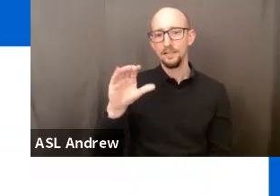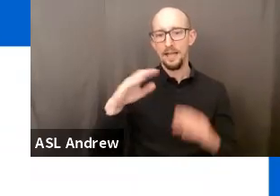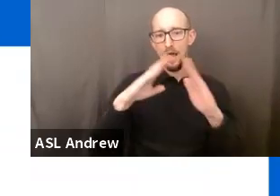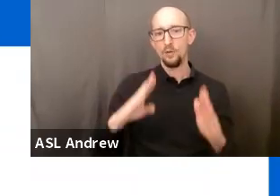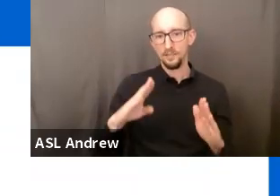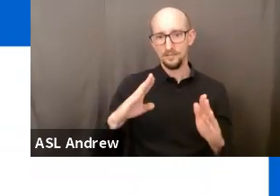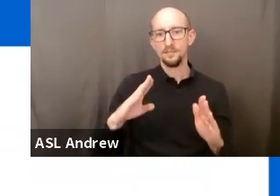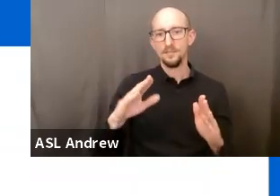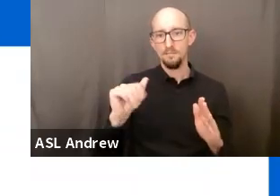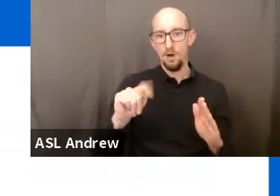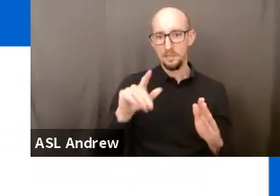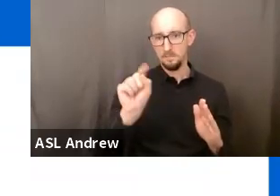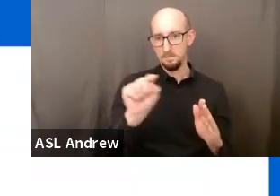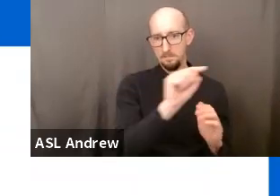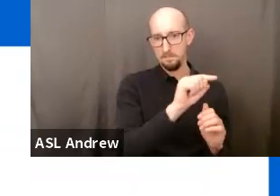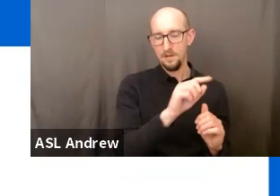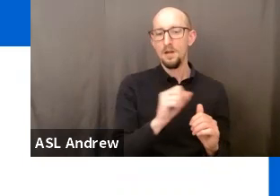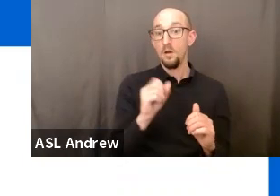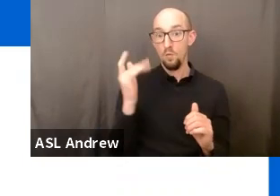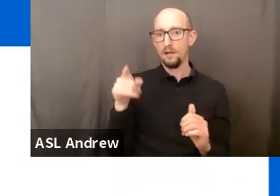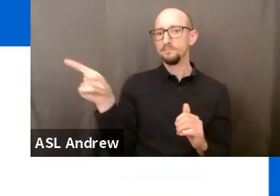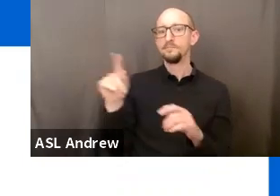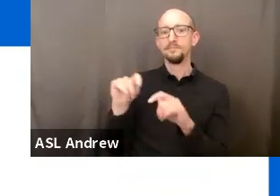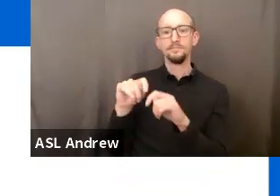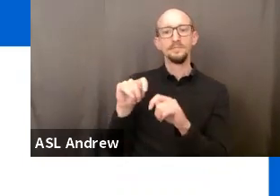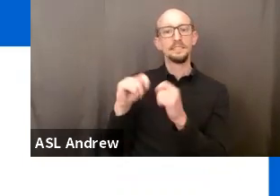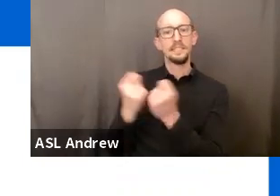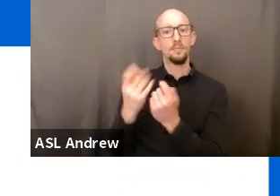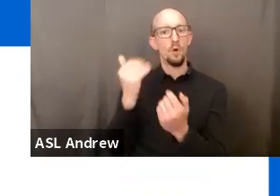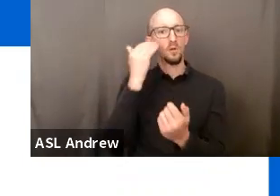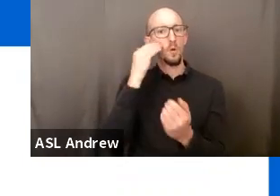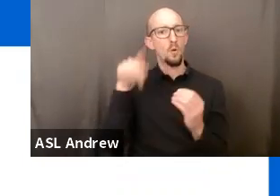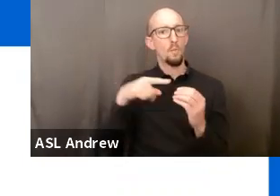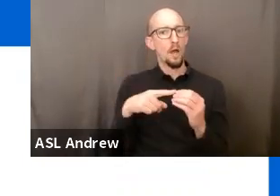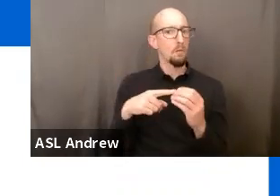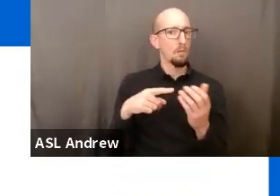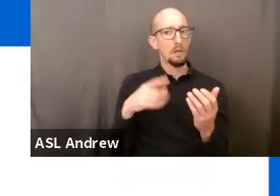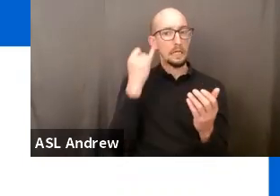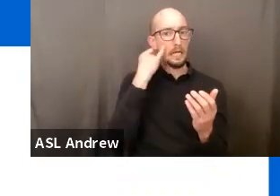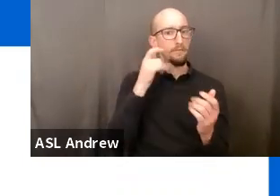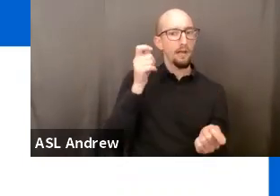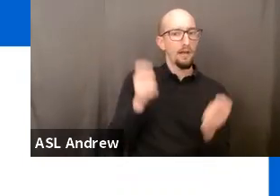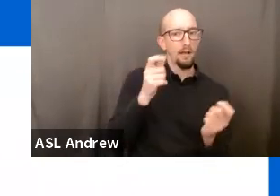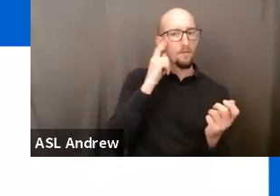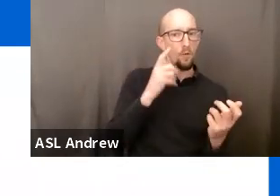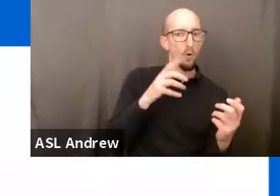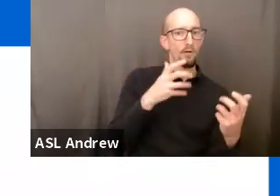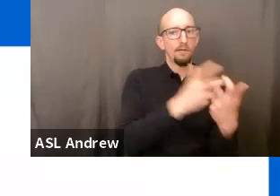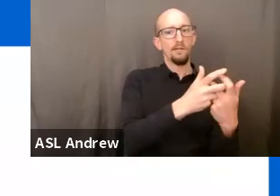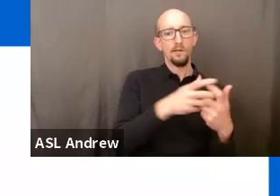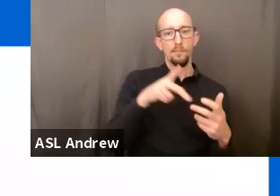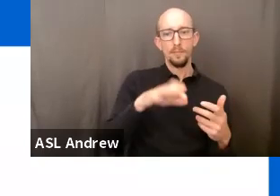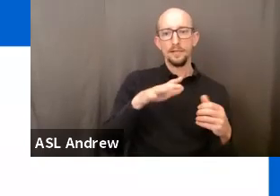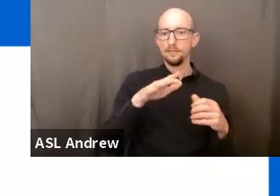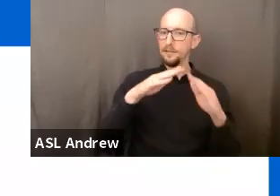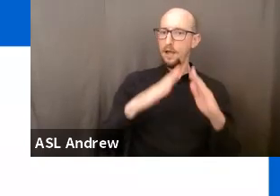tiers might change around public housing locations if we make some of these adjustments. And